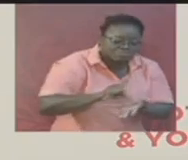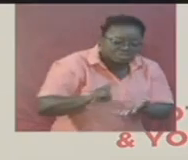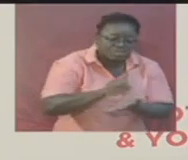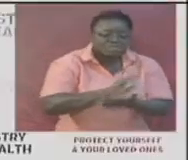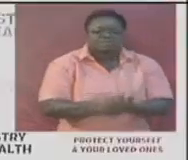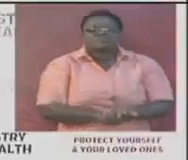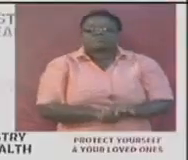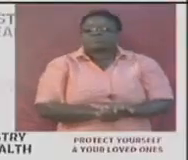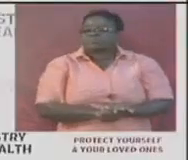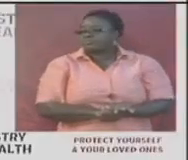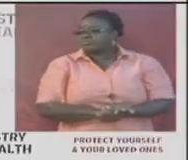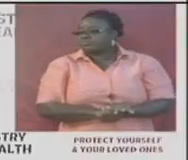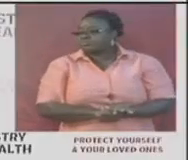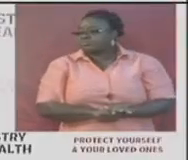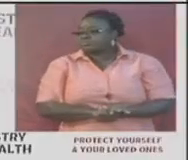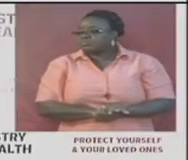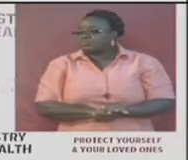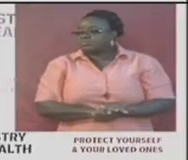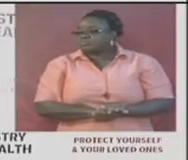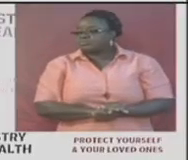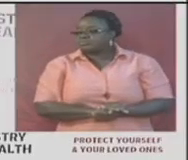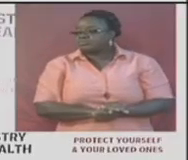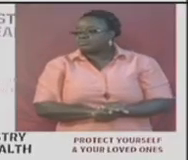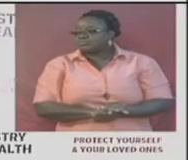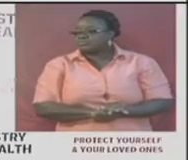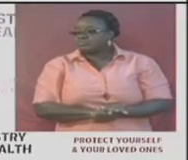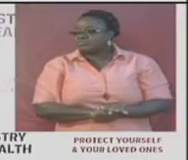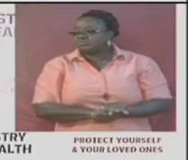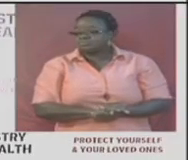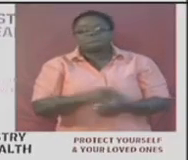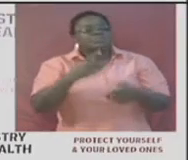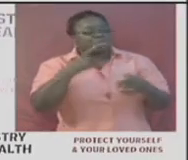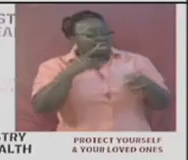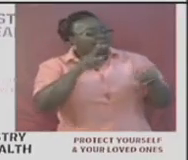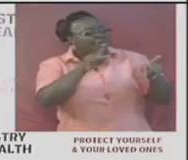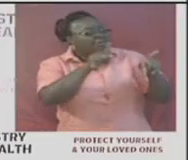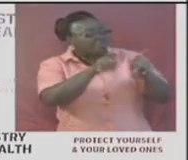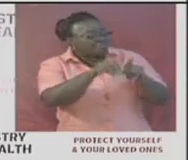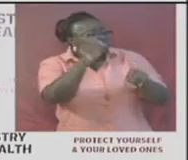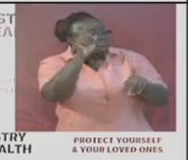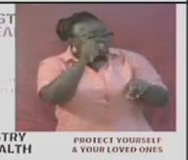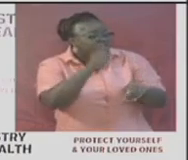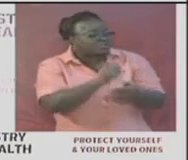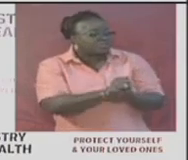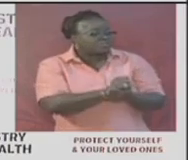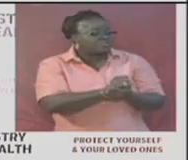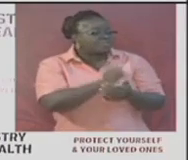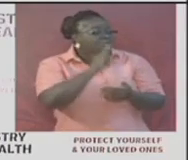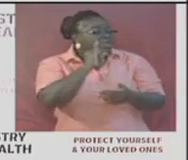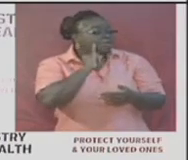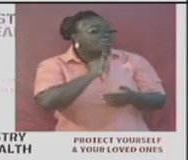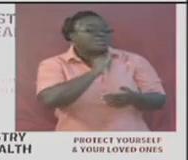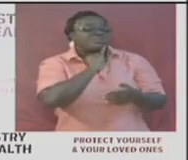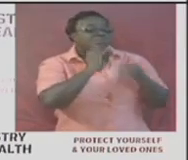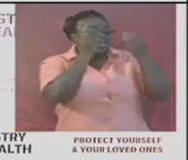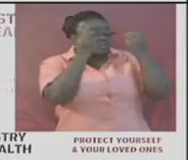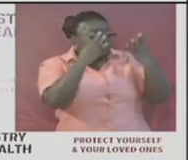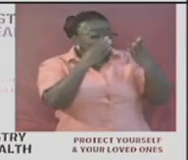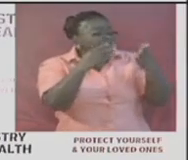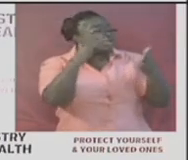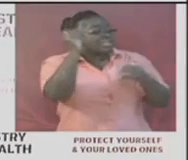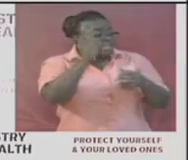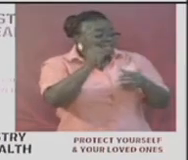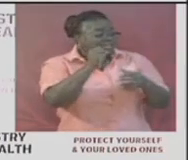immunity. You have anything else? No, I generally agree. In fact, I was just thinking that in Israel's data, while they have